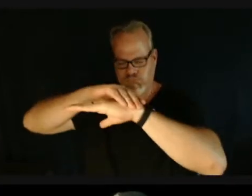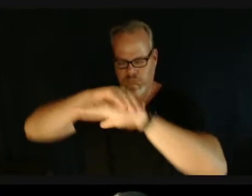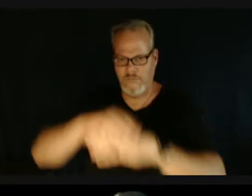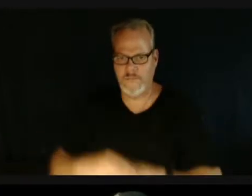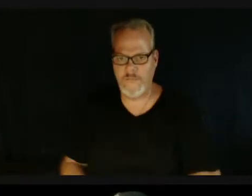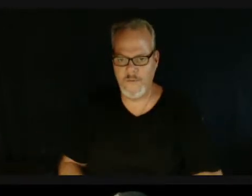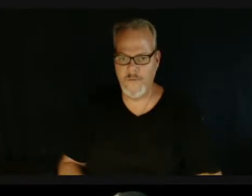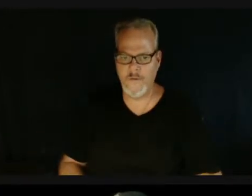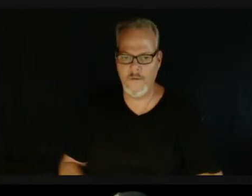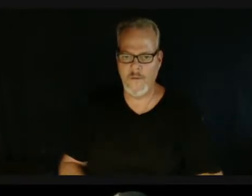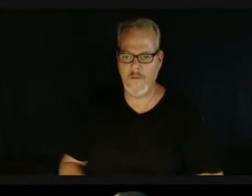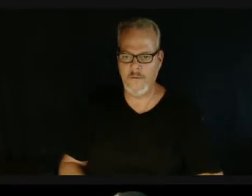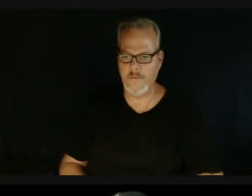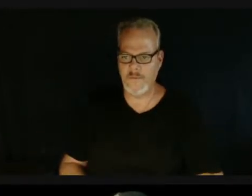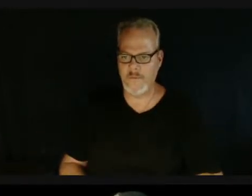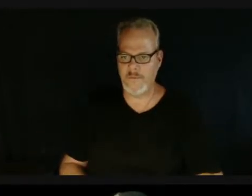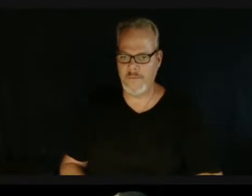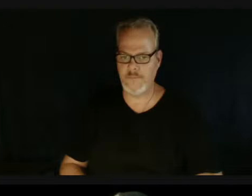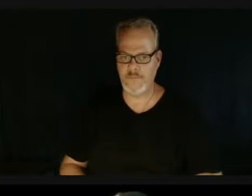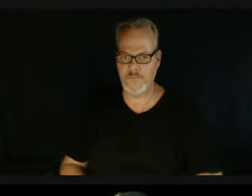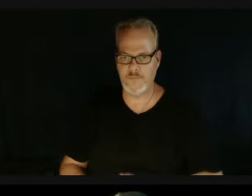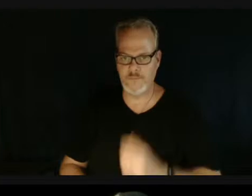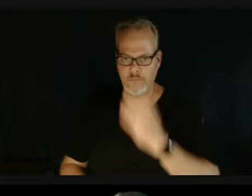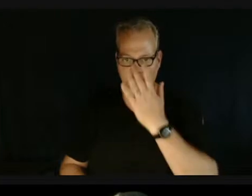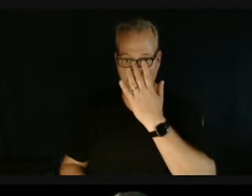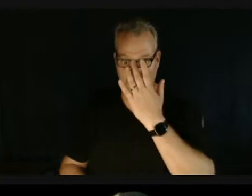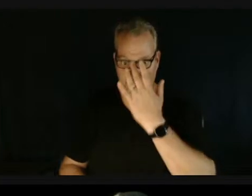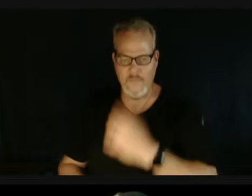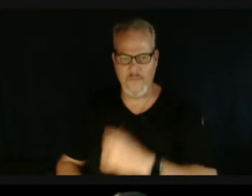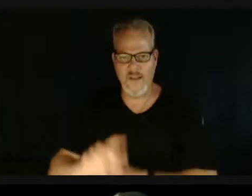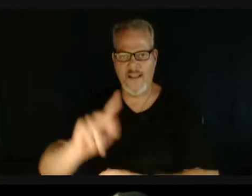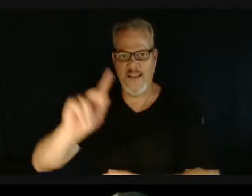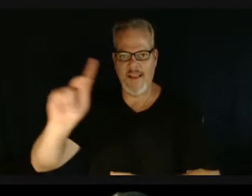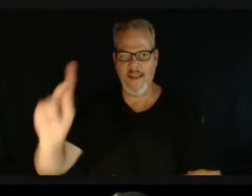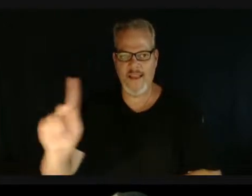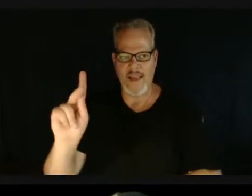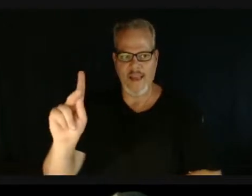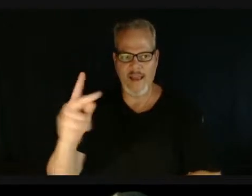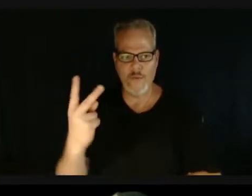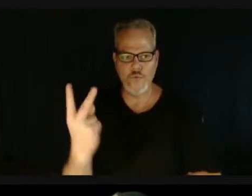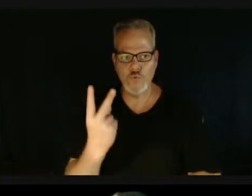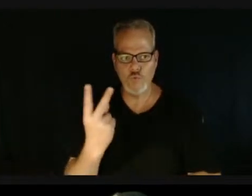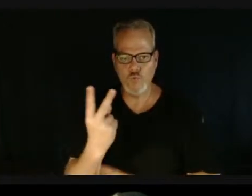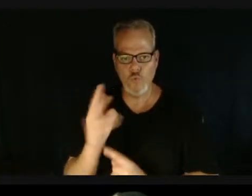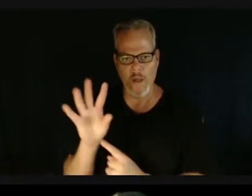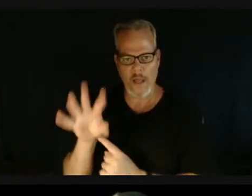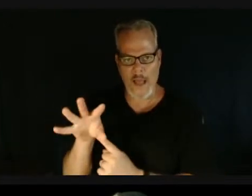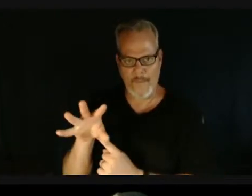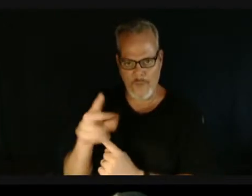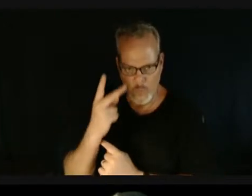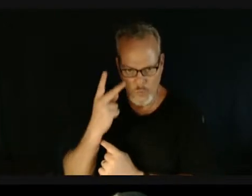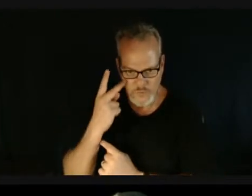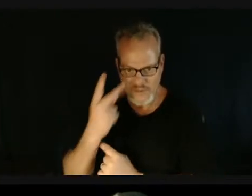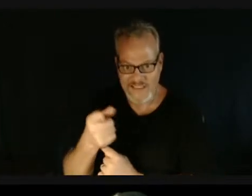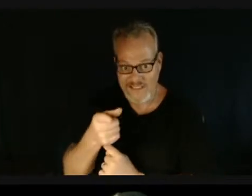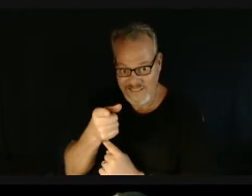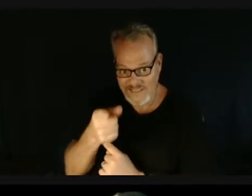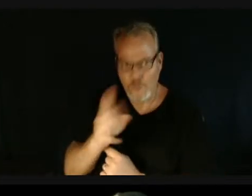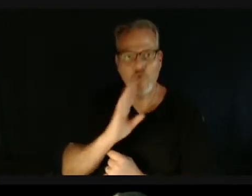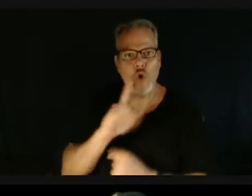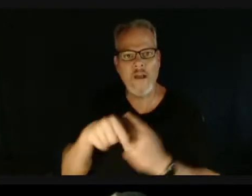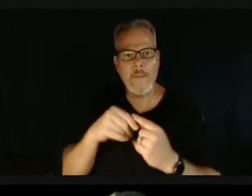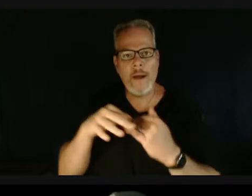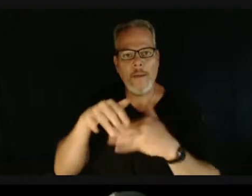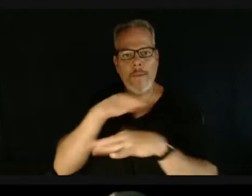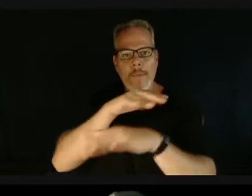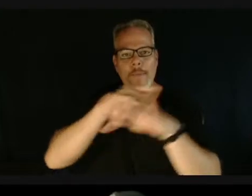All right, so a couple other things to look at here. The K2 camera. So we showed you a little bit of this when we were talking about the gas emissions, but